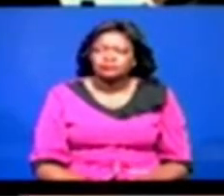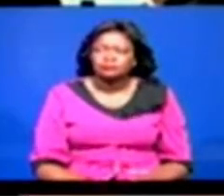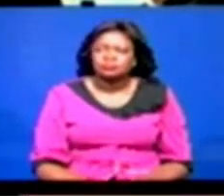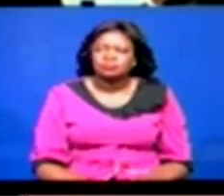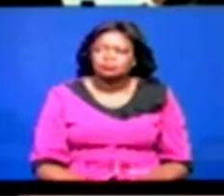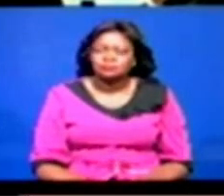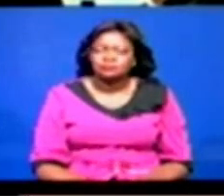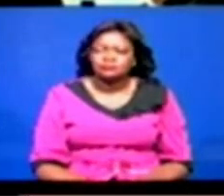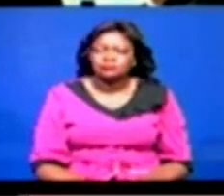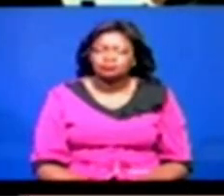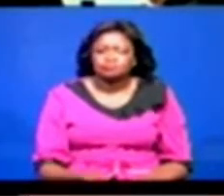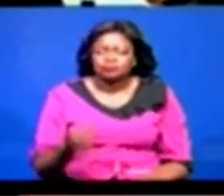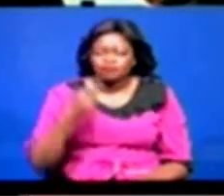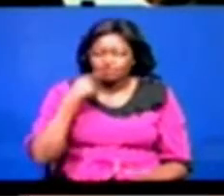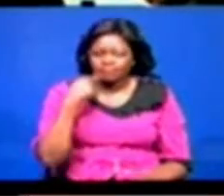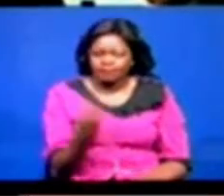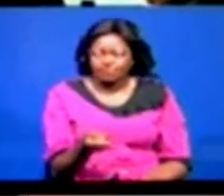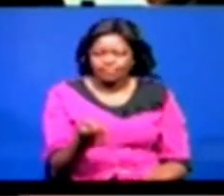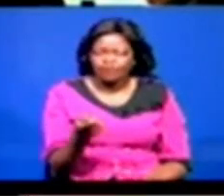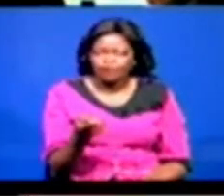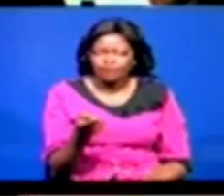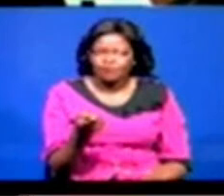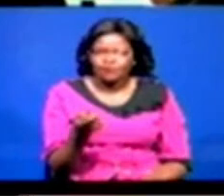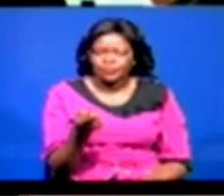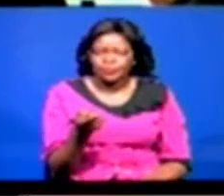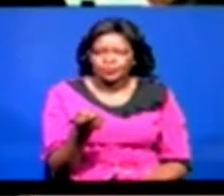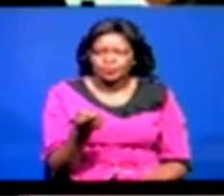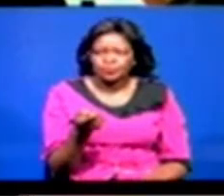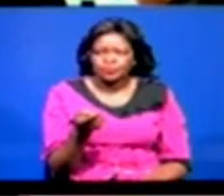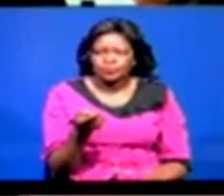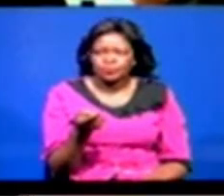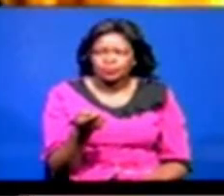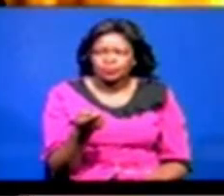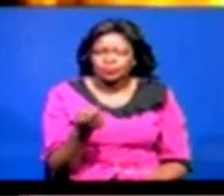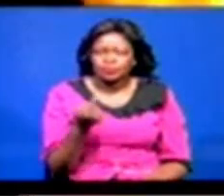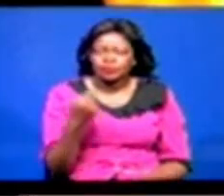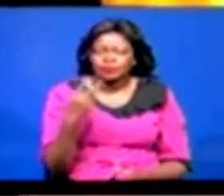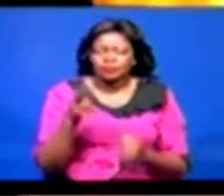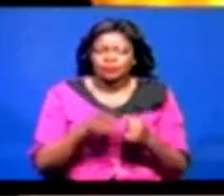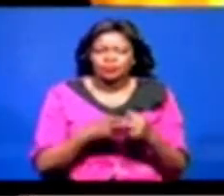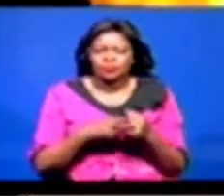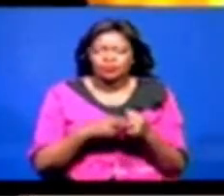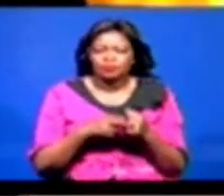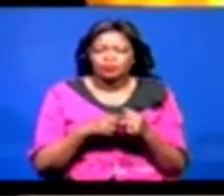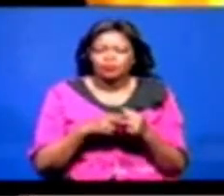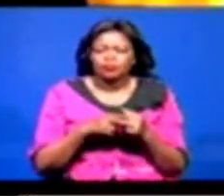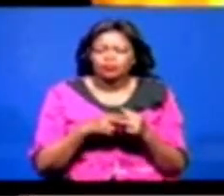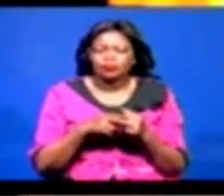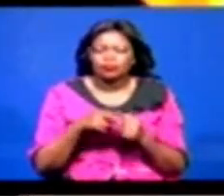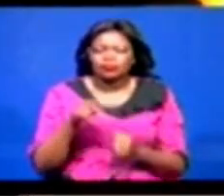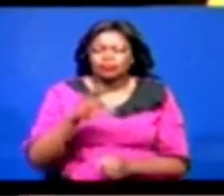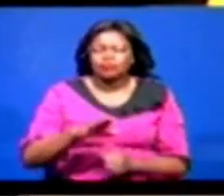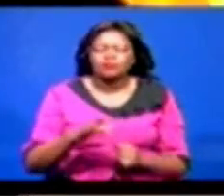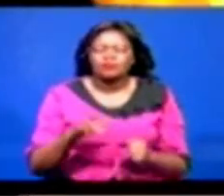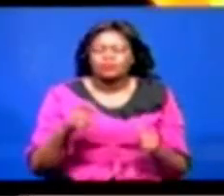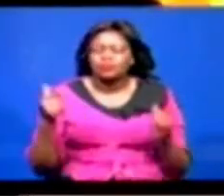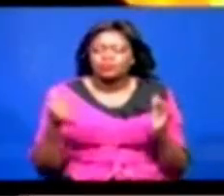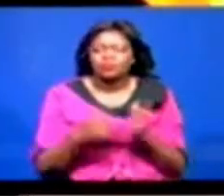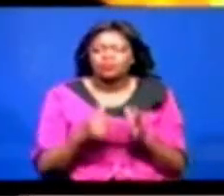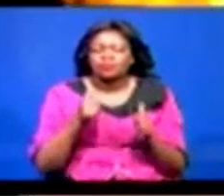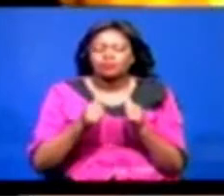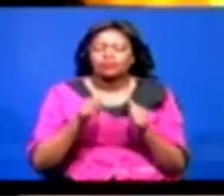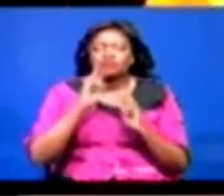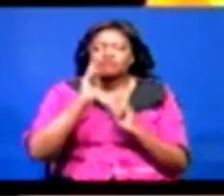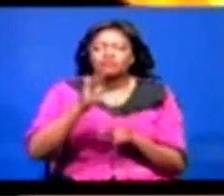And so, my lords and my ladies, the 27 constituencies, the critical point is the results from